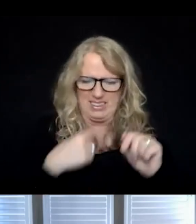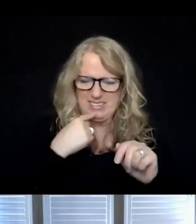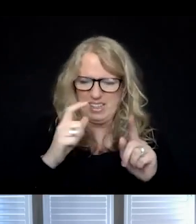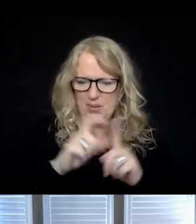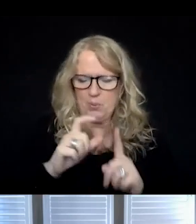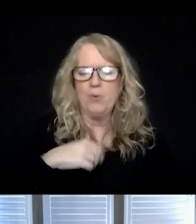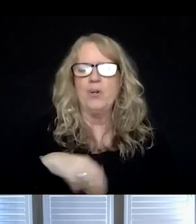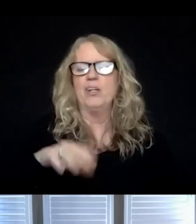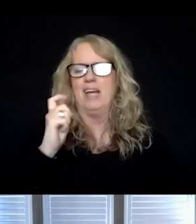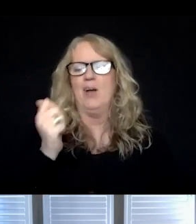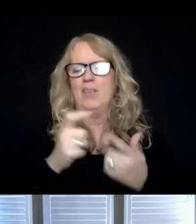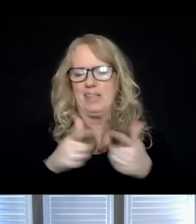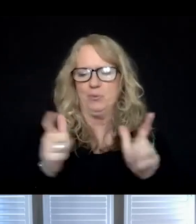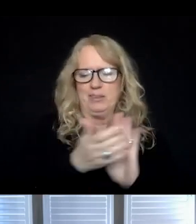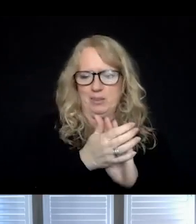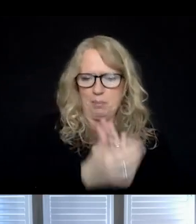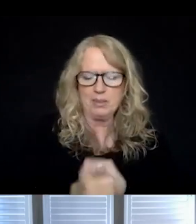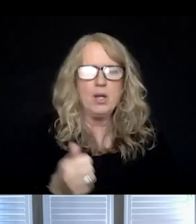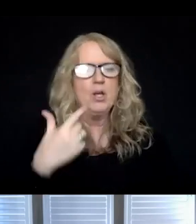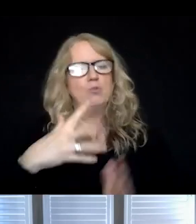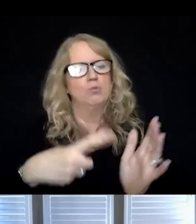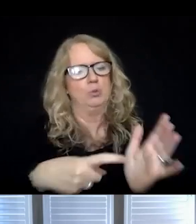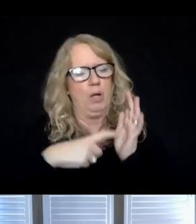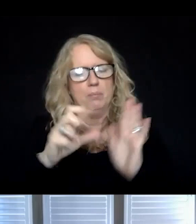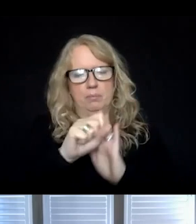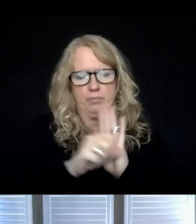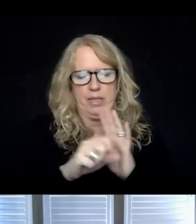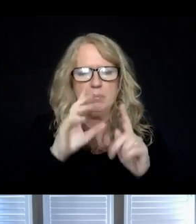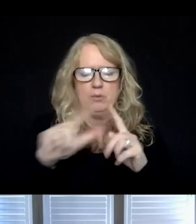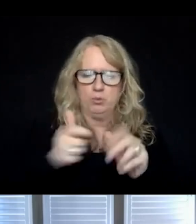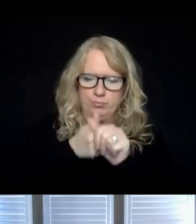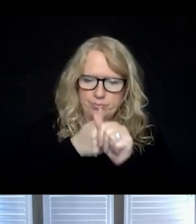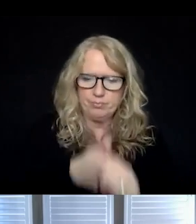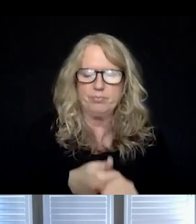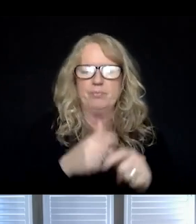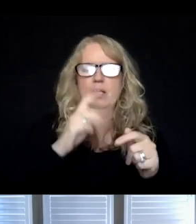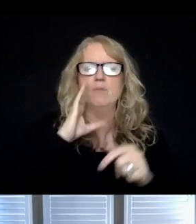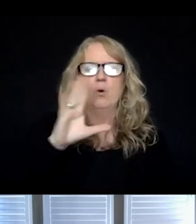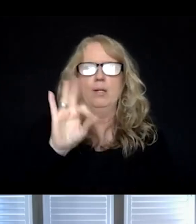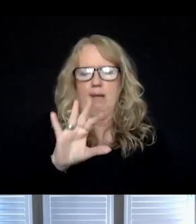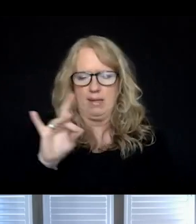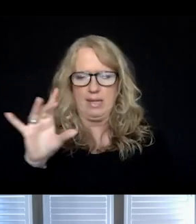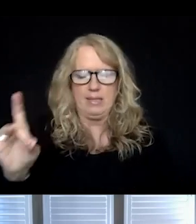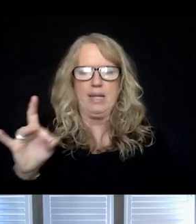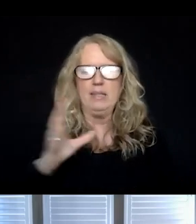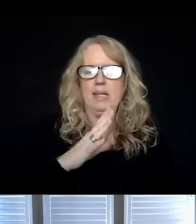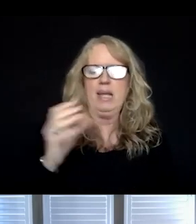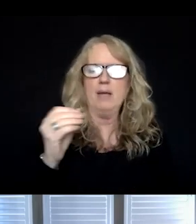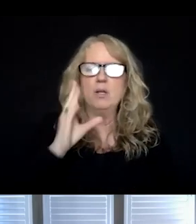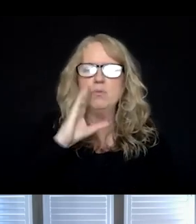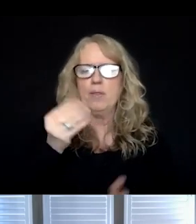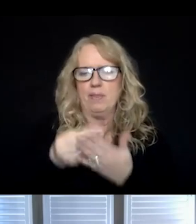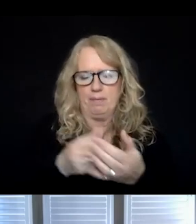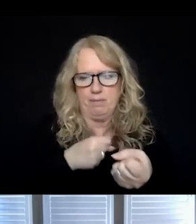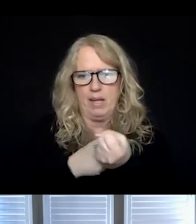linguistic competency. And we required states to pursue sustainable sources of 988 Lifeline Center funding,